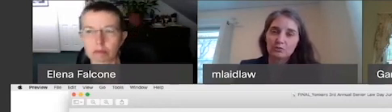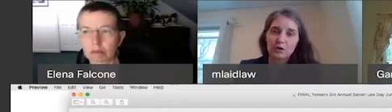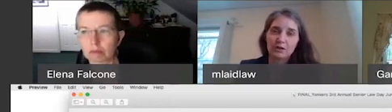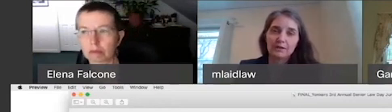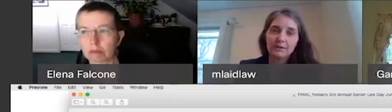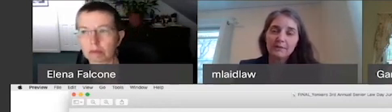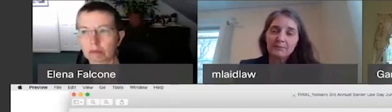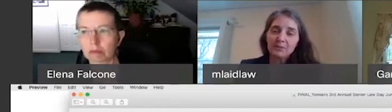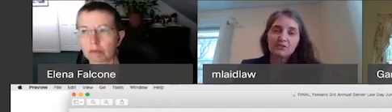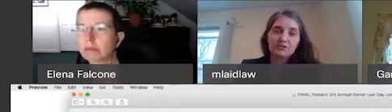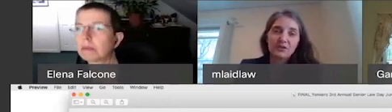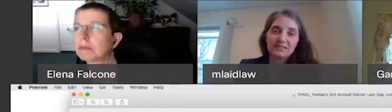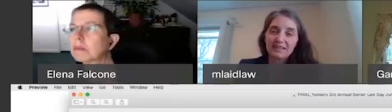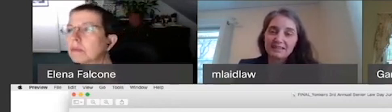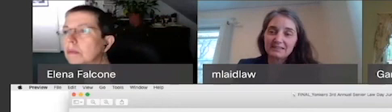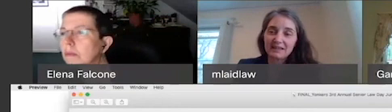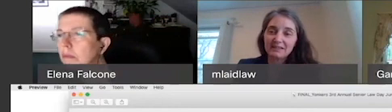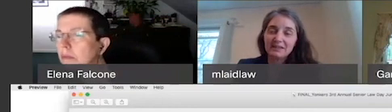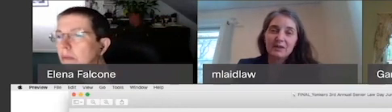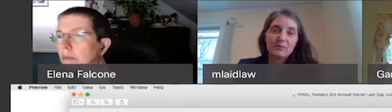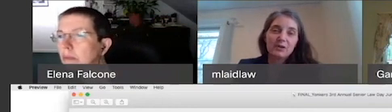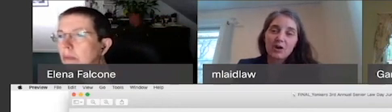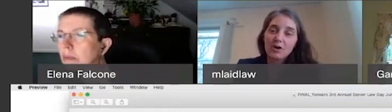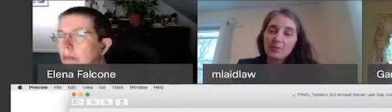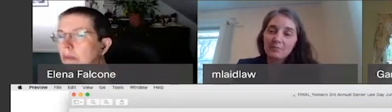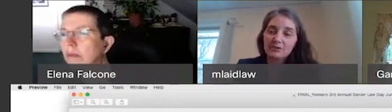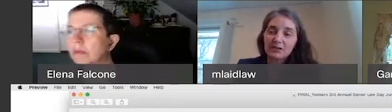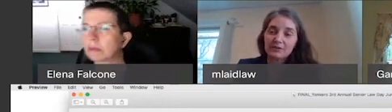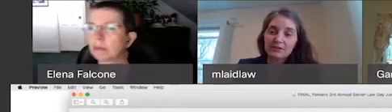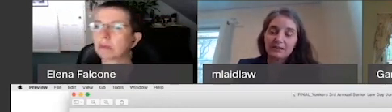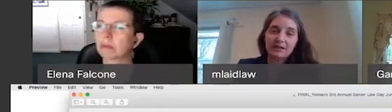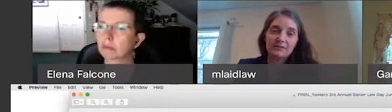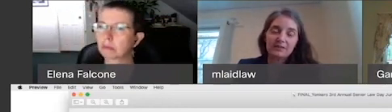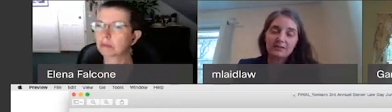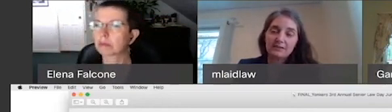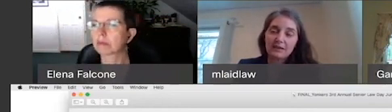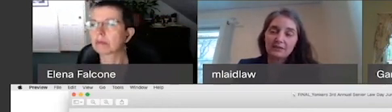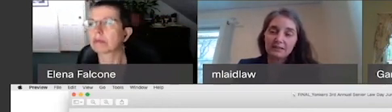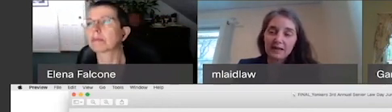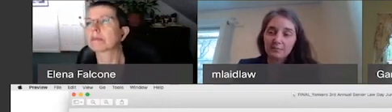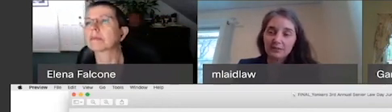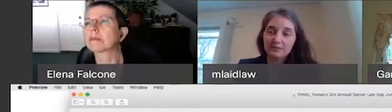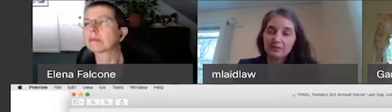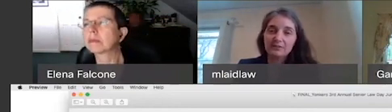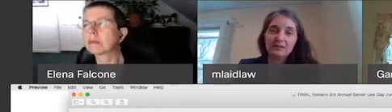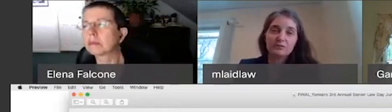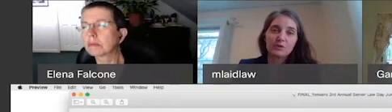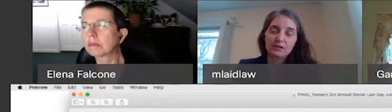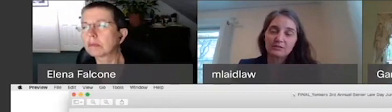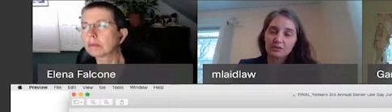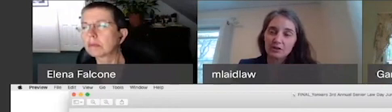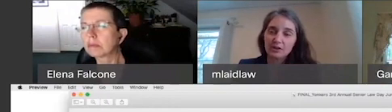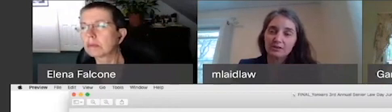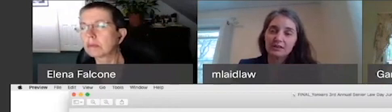for. So as Elena said, we are all members of a collaborative that's